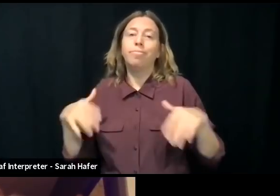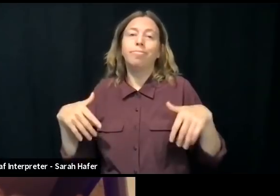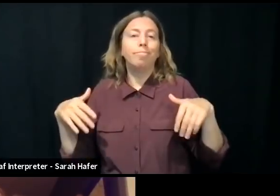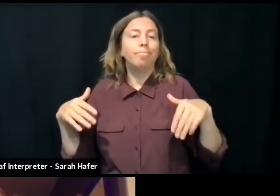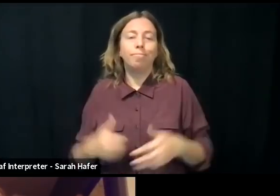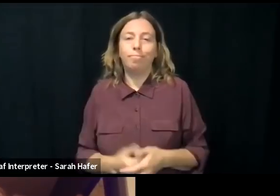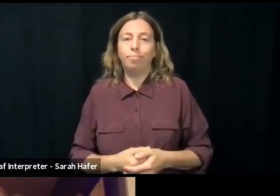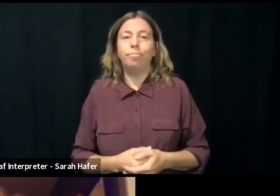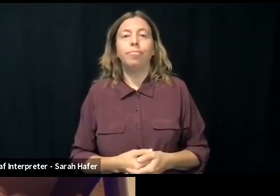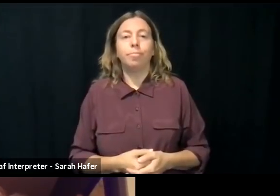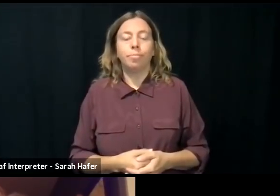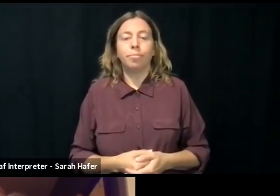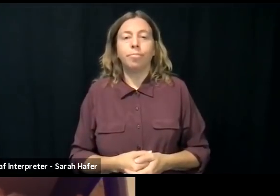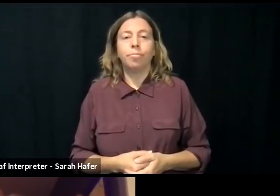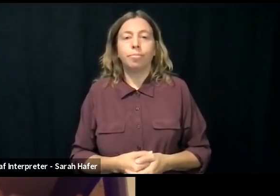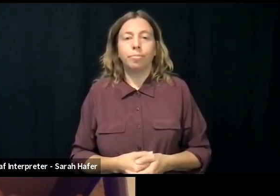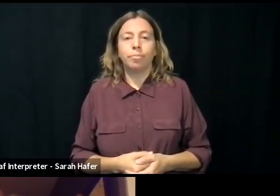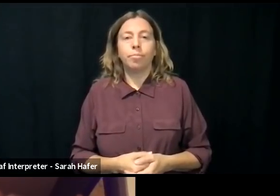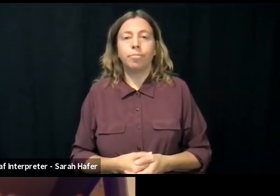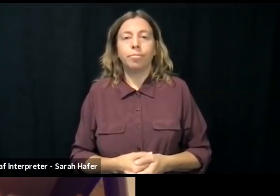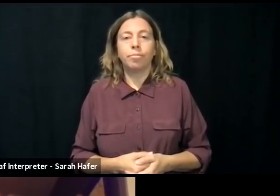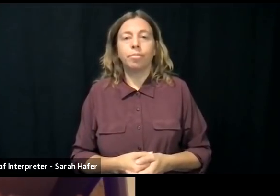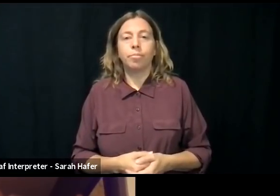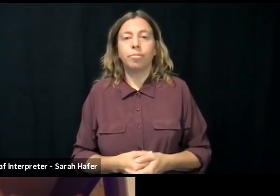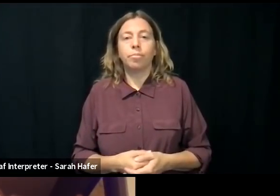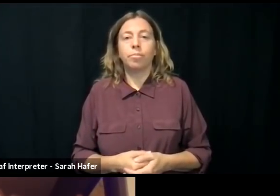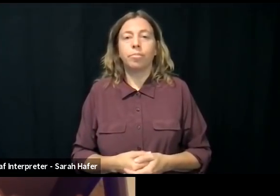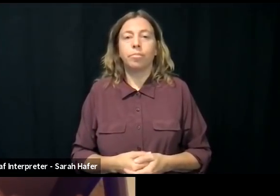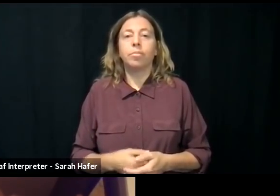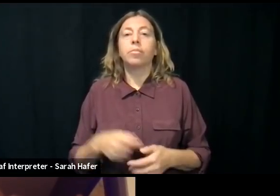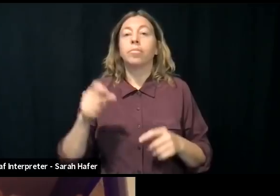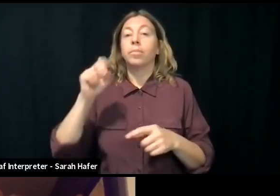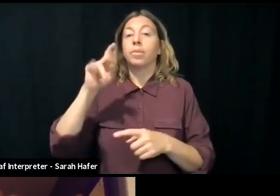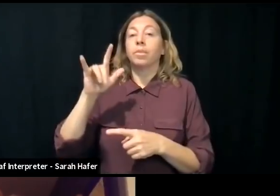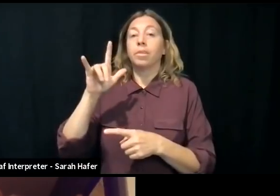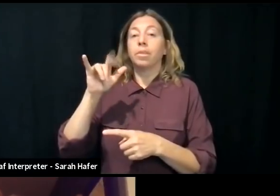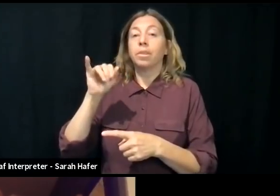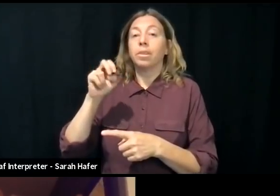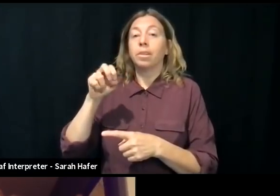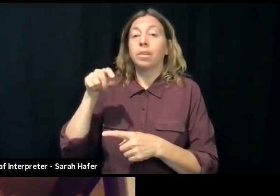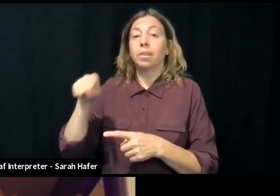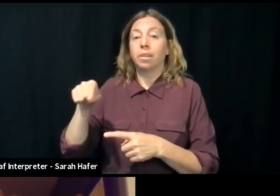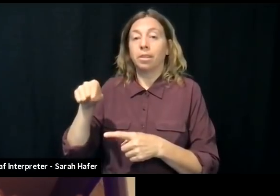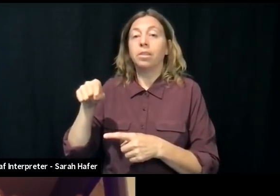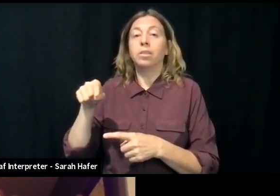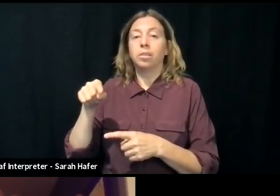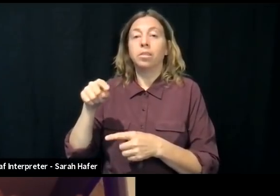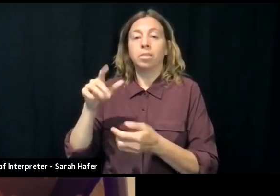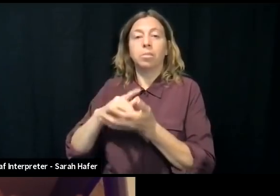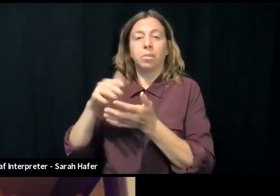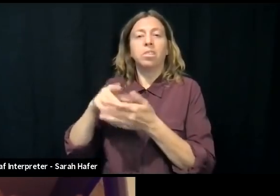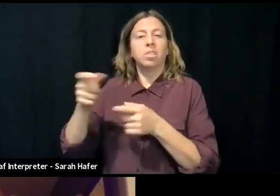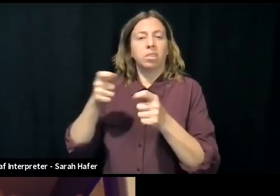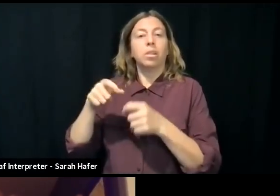Data from Skylakes here in Klamath Falls is essentially the same. Of 103 admissions since